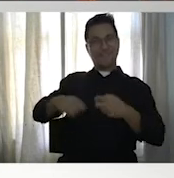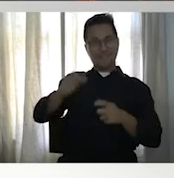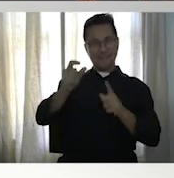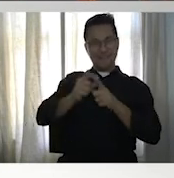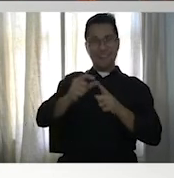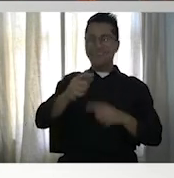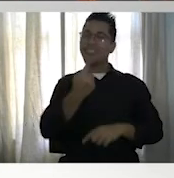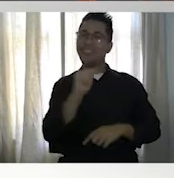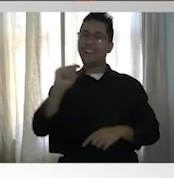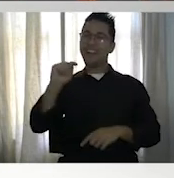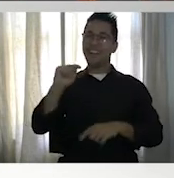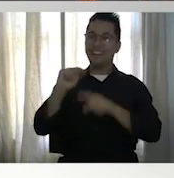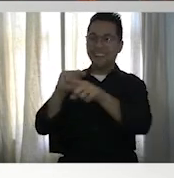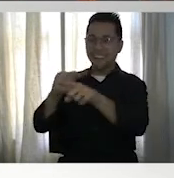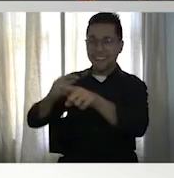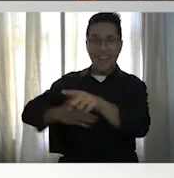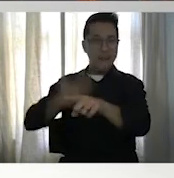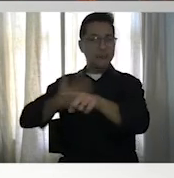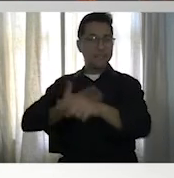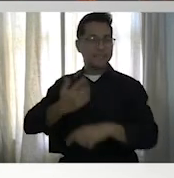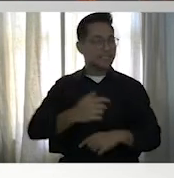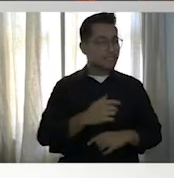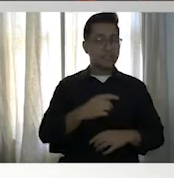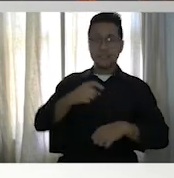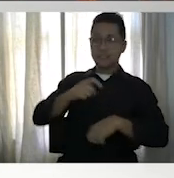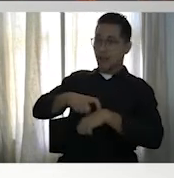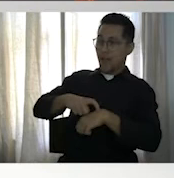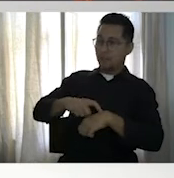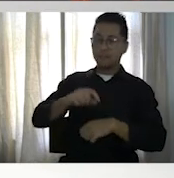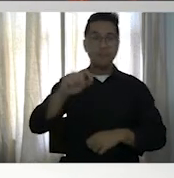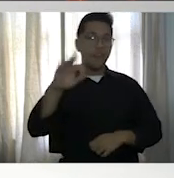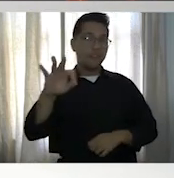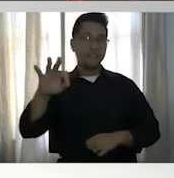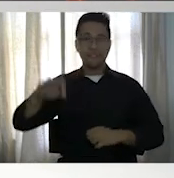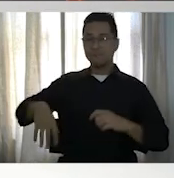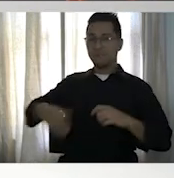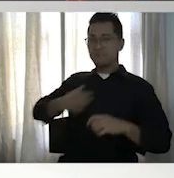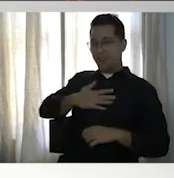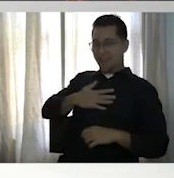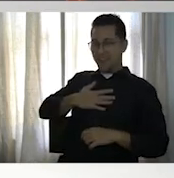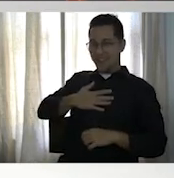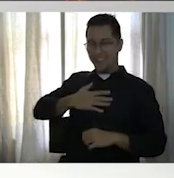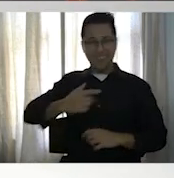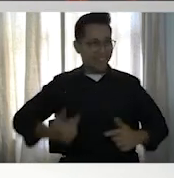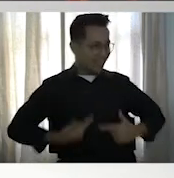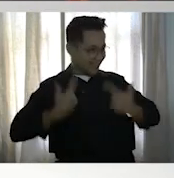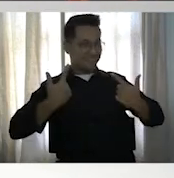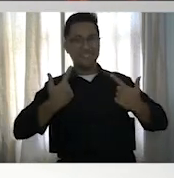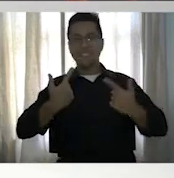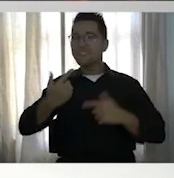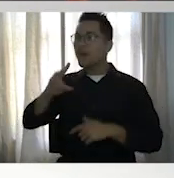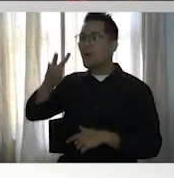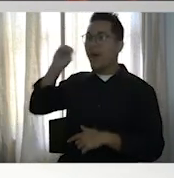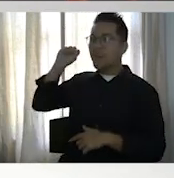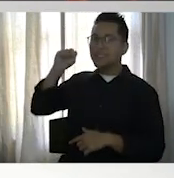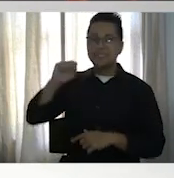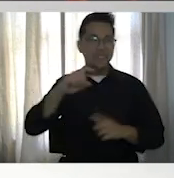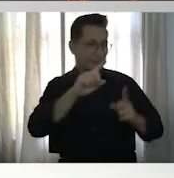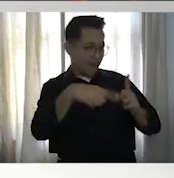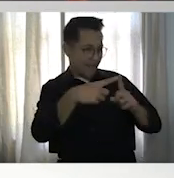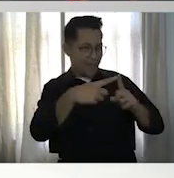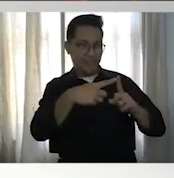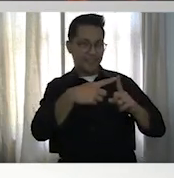The happiest time of my life was